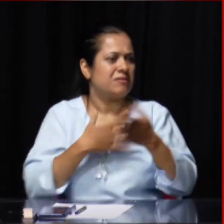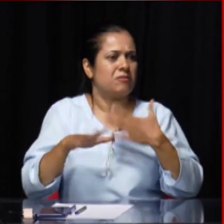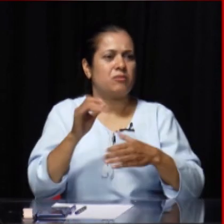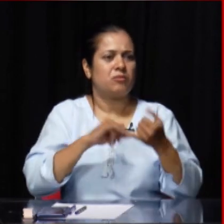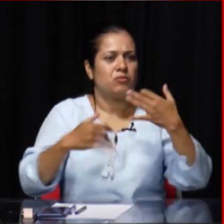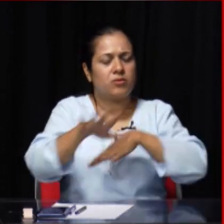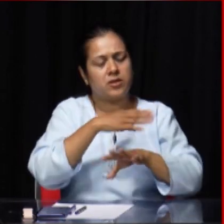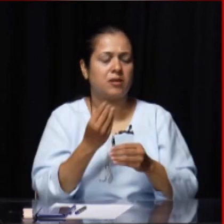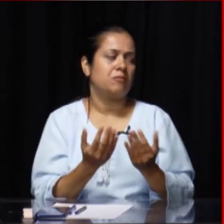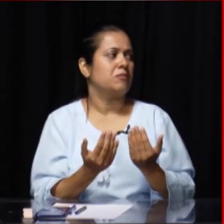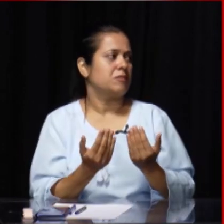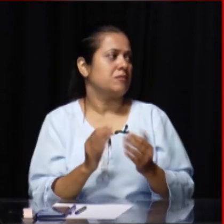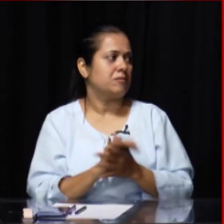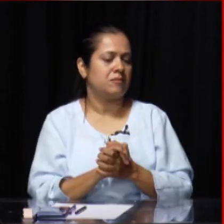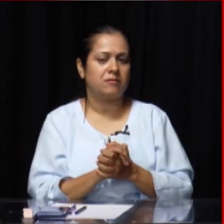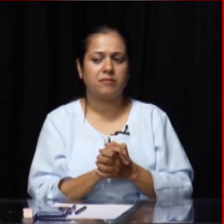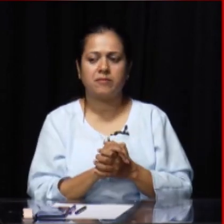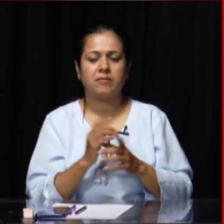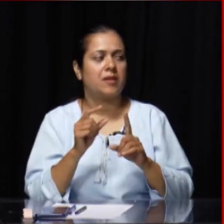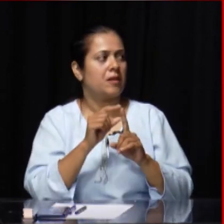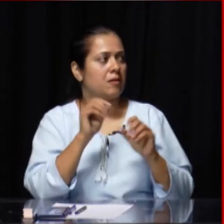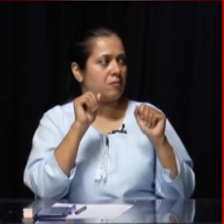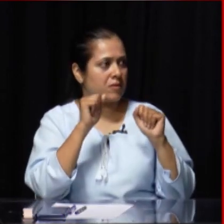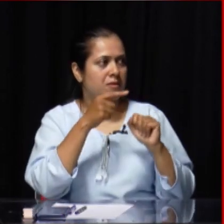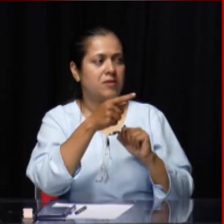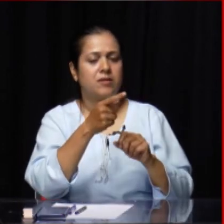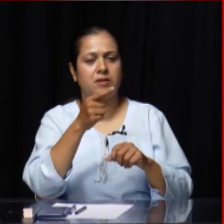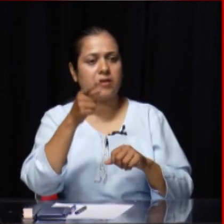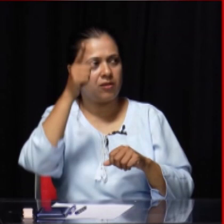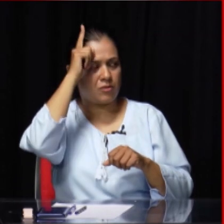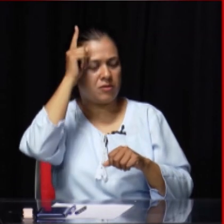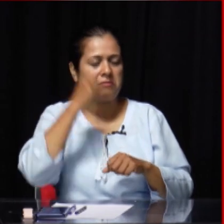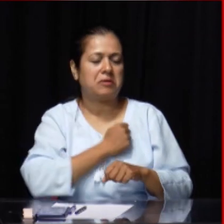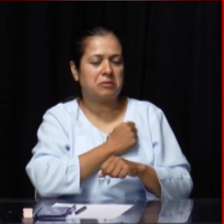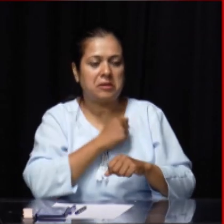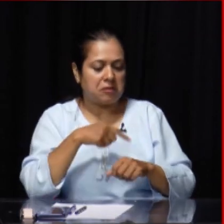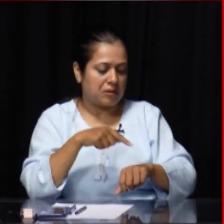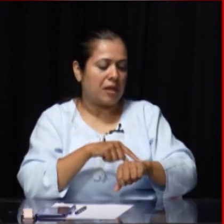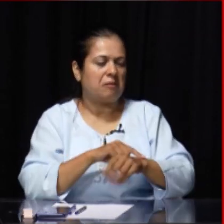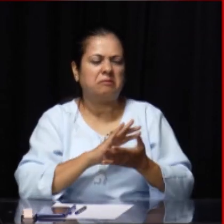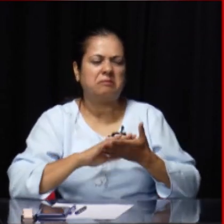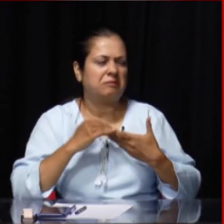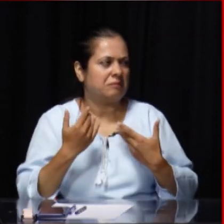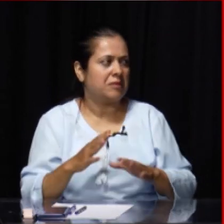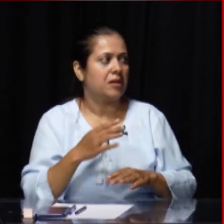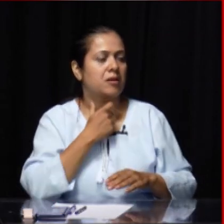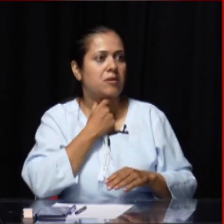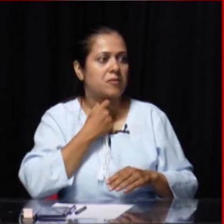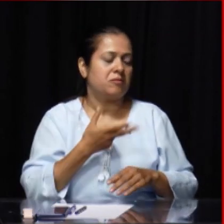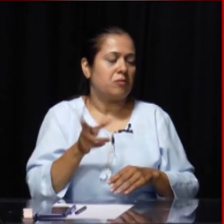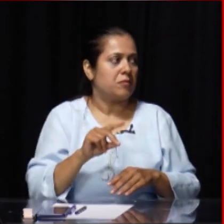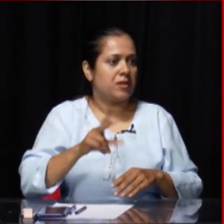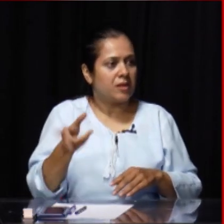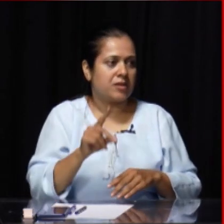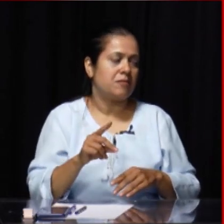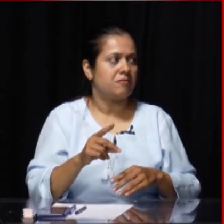all. Yeah, Prasad, Gaurish, sorry, but we are out of time. I promise to get you all back.